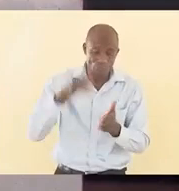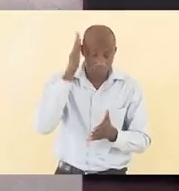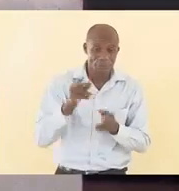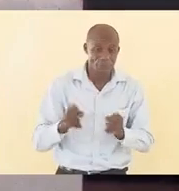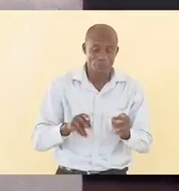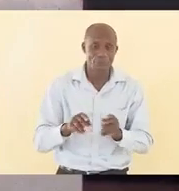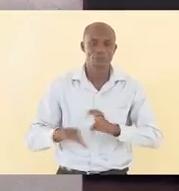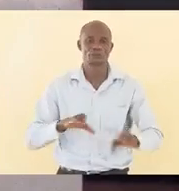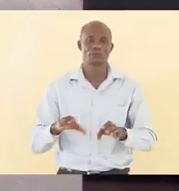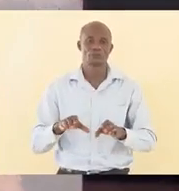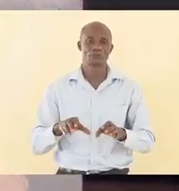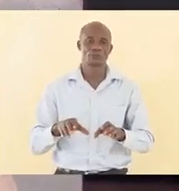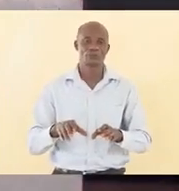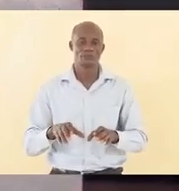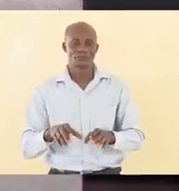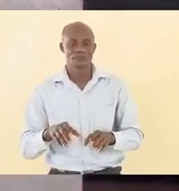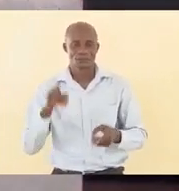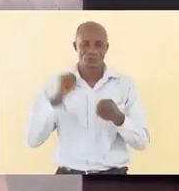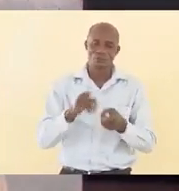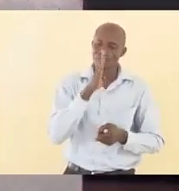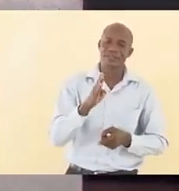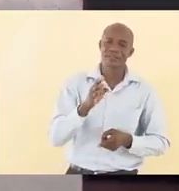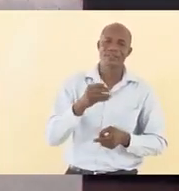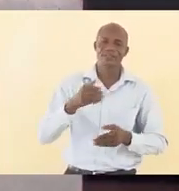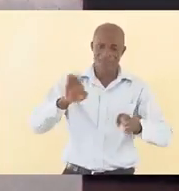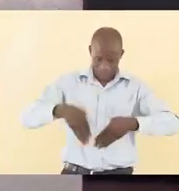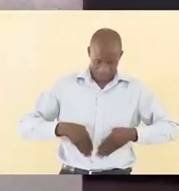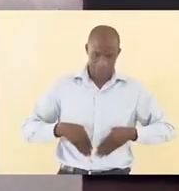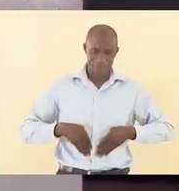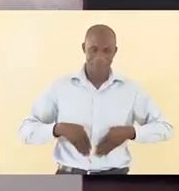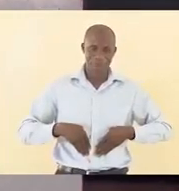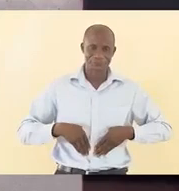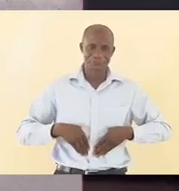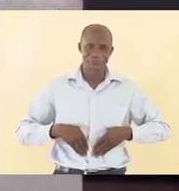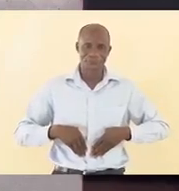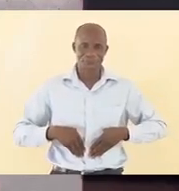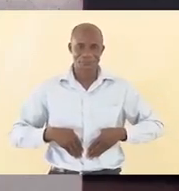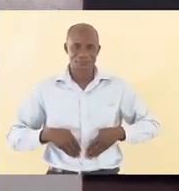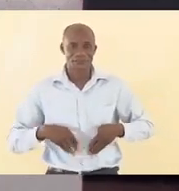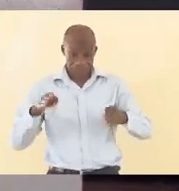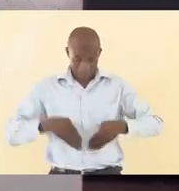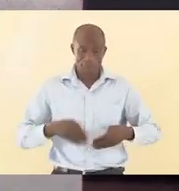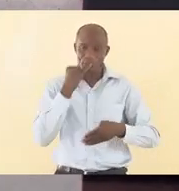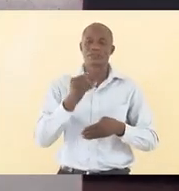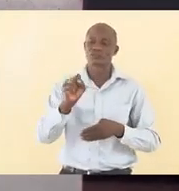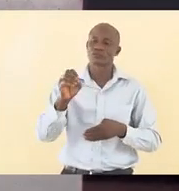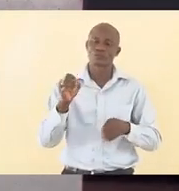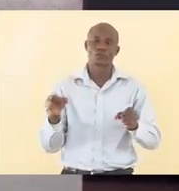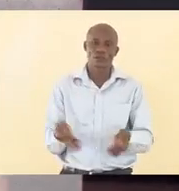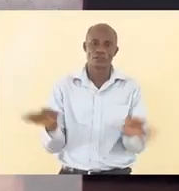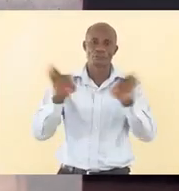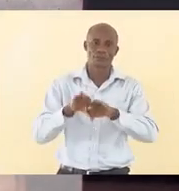And so what do people do? In order to be accepted, because acceptance is so important for human